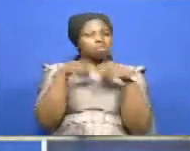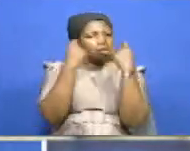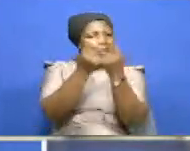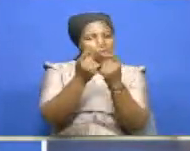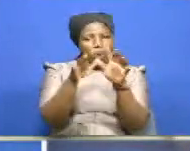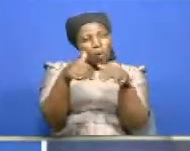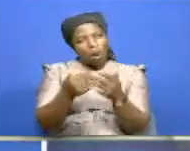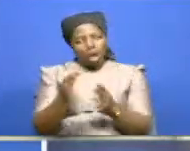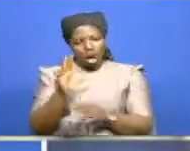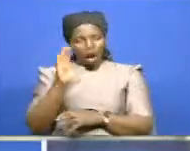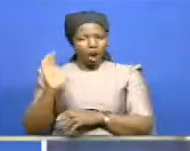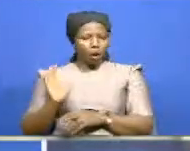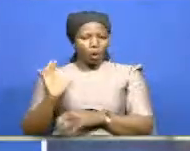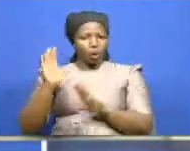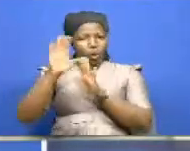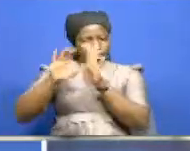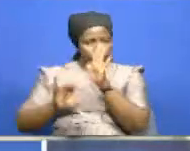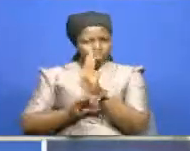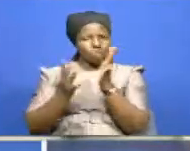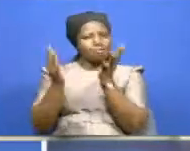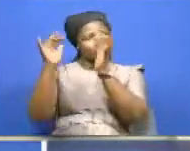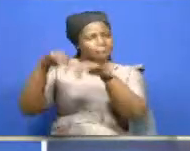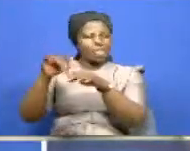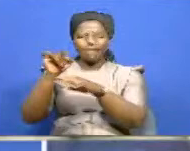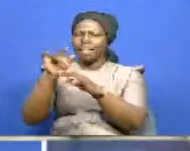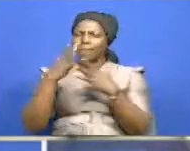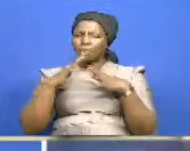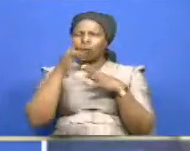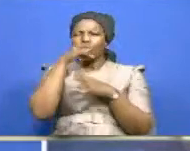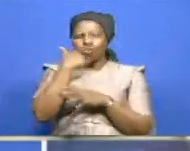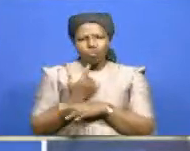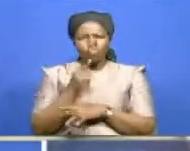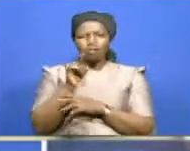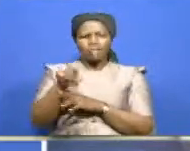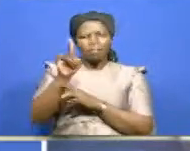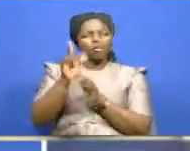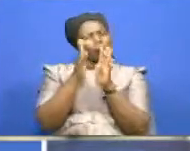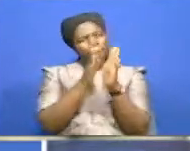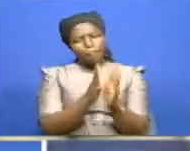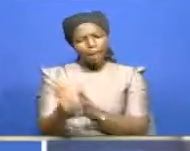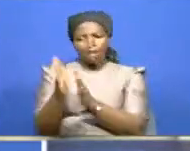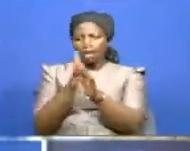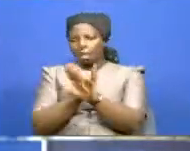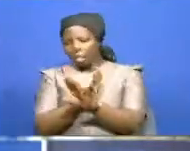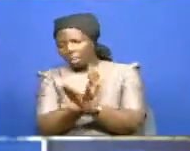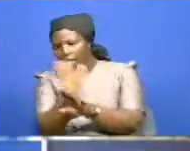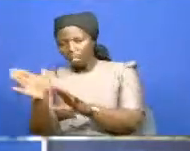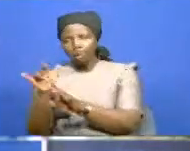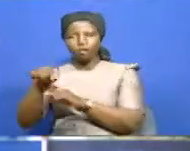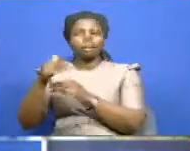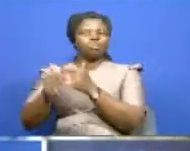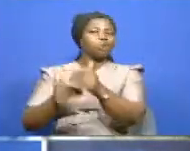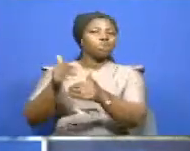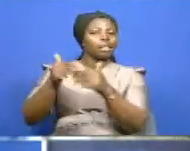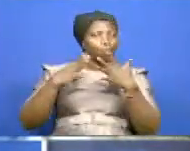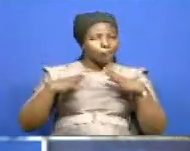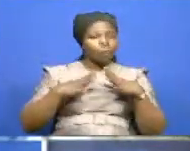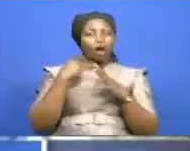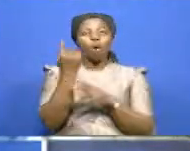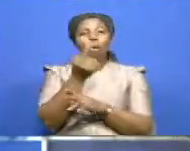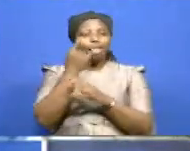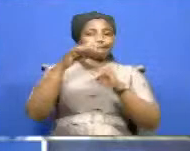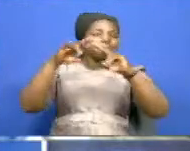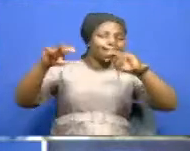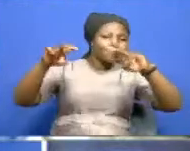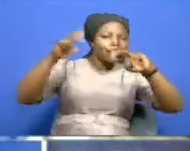a constitutional assembly are people who are basically planning to derail this process. People are just looking for trouble in